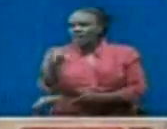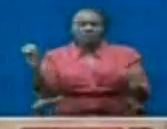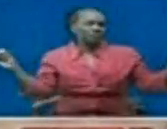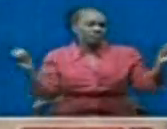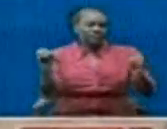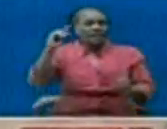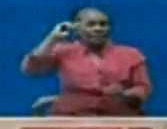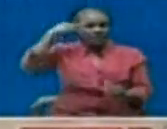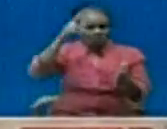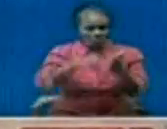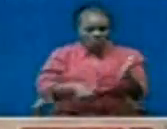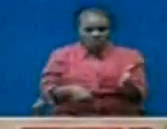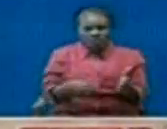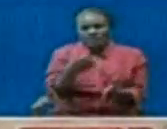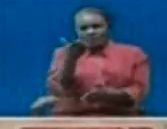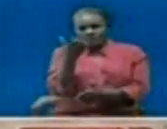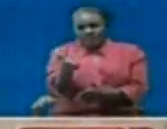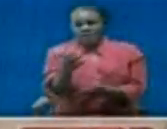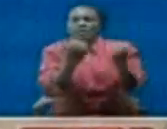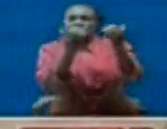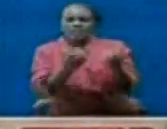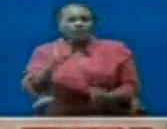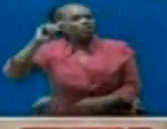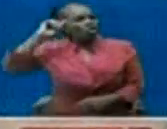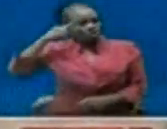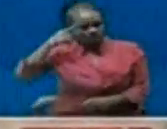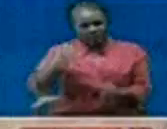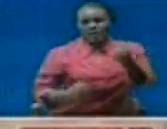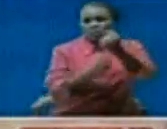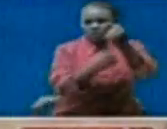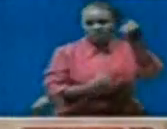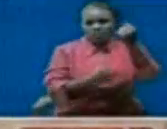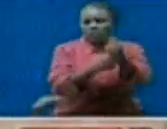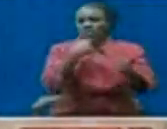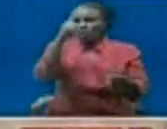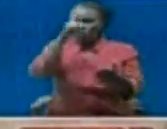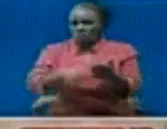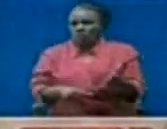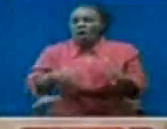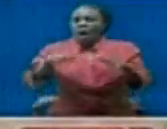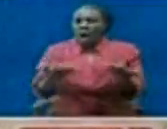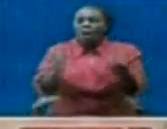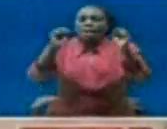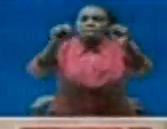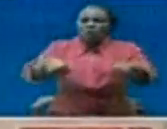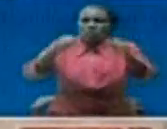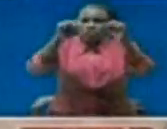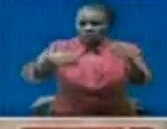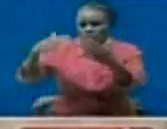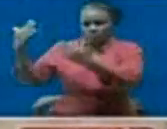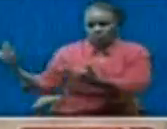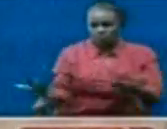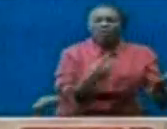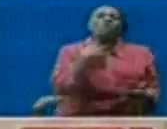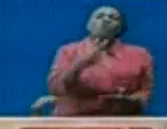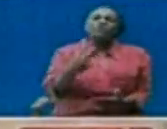think Gwada is saying, which is a really good idea, we need to consider and I would support, is to say, how do you bring